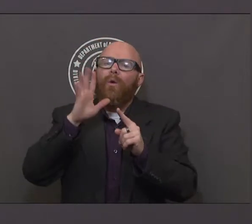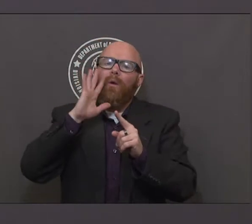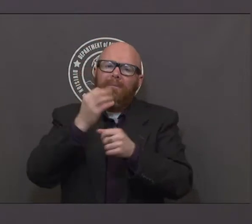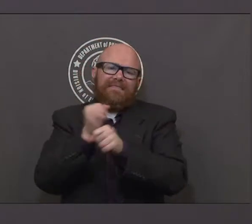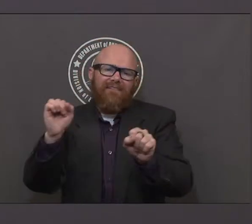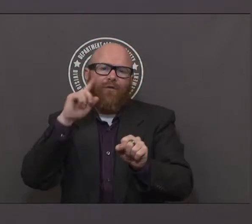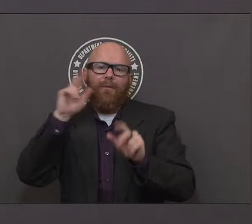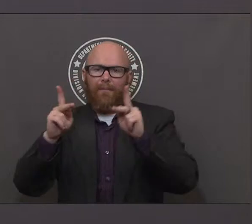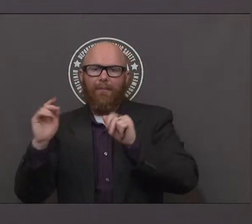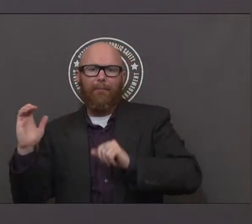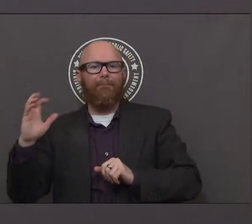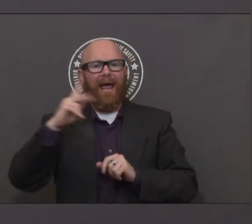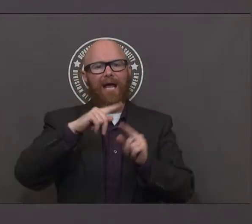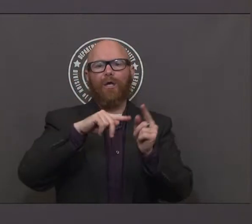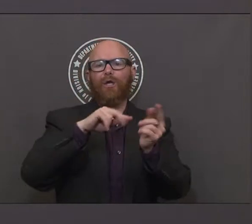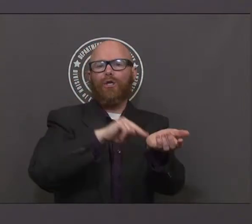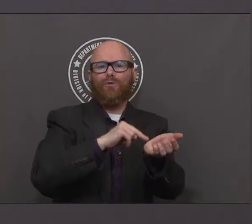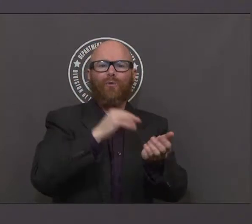those situations.